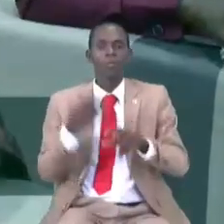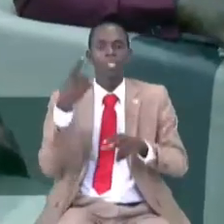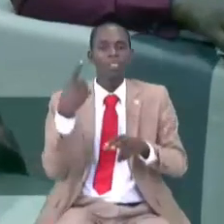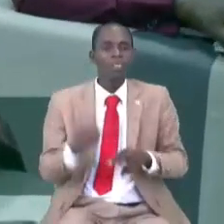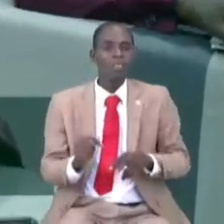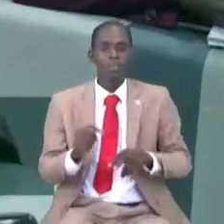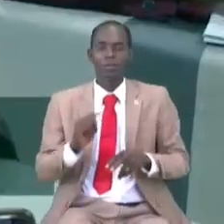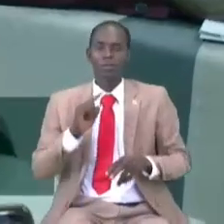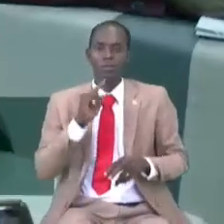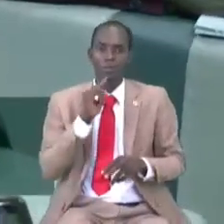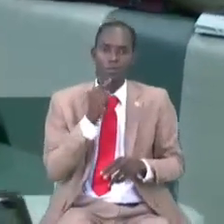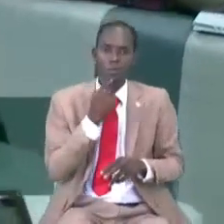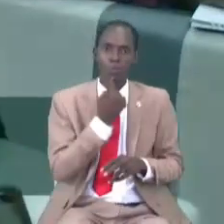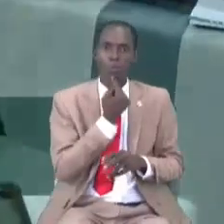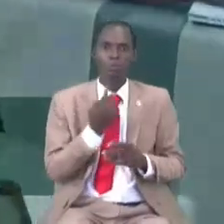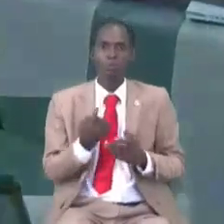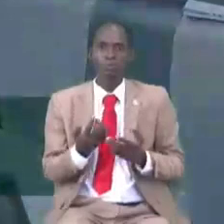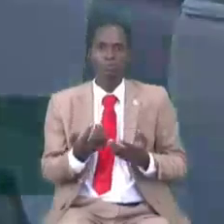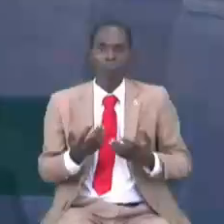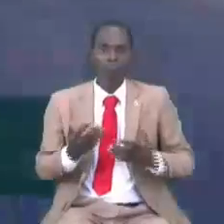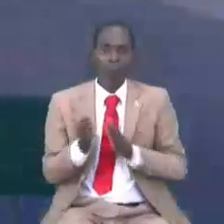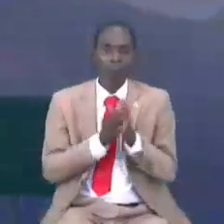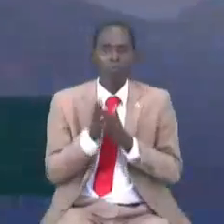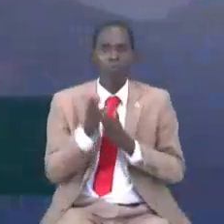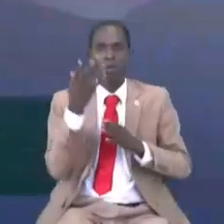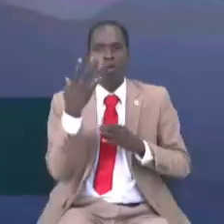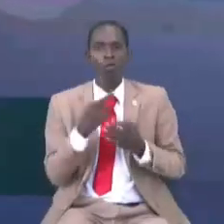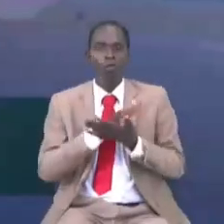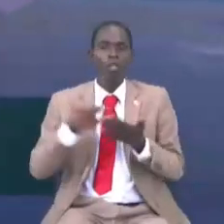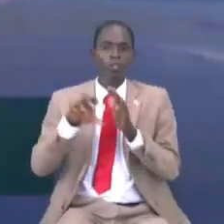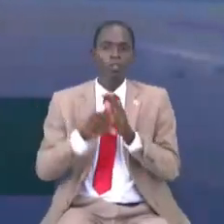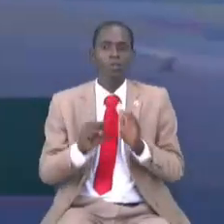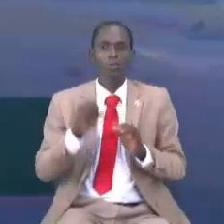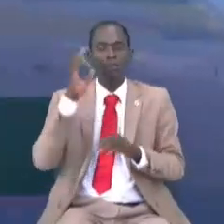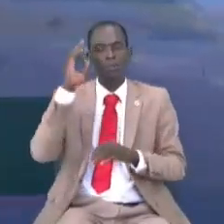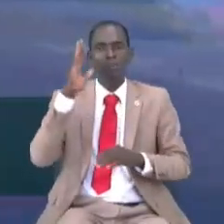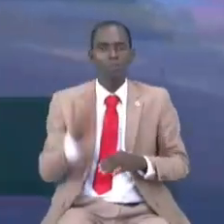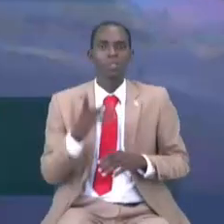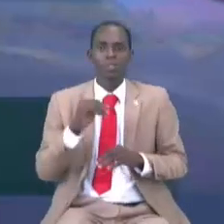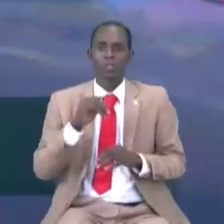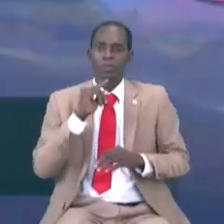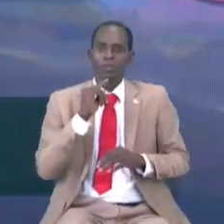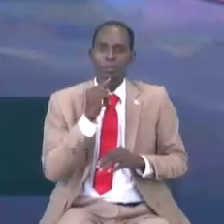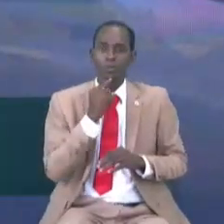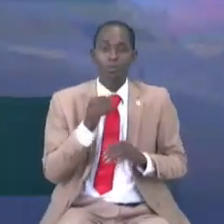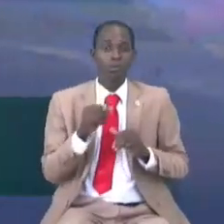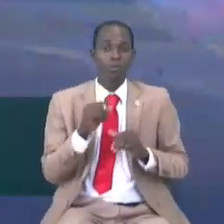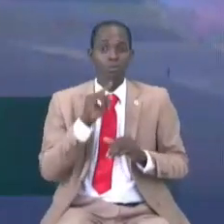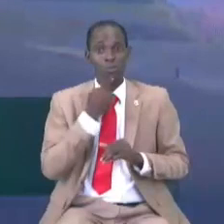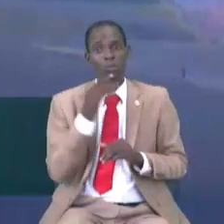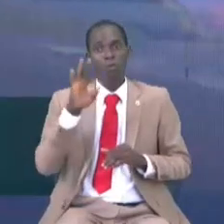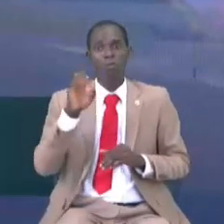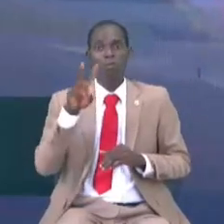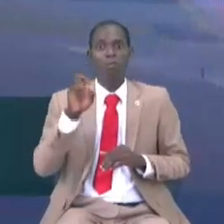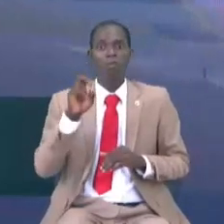fervent passion of righteous preachers. Now, we know how Jonah went to Nineveh. He was, of